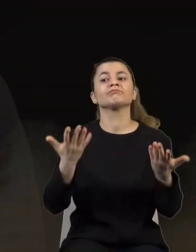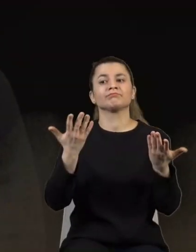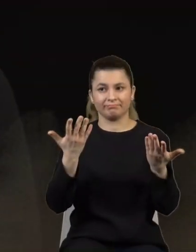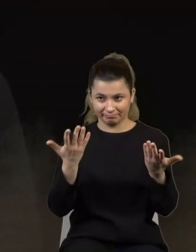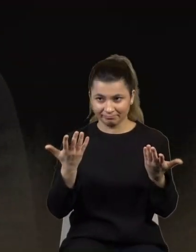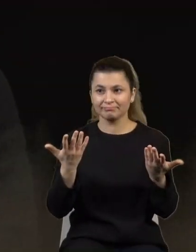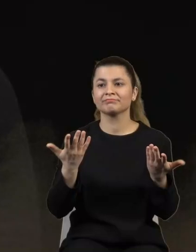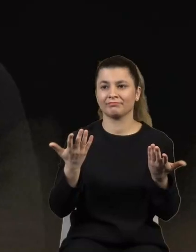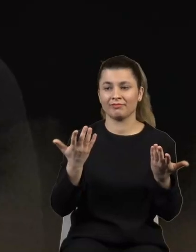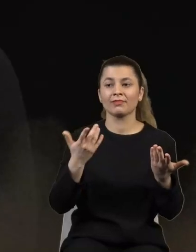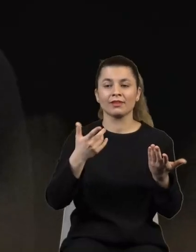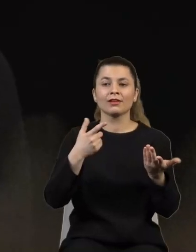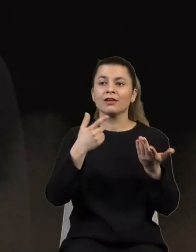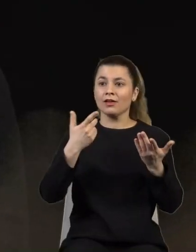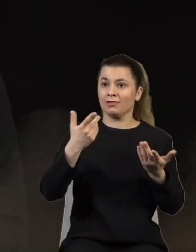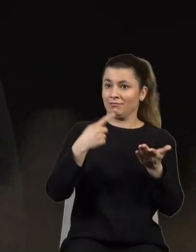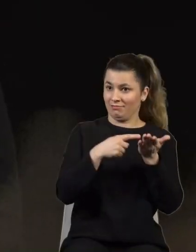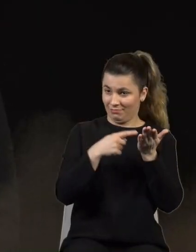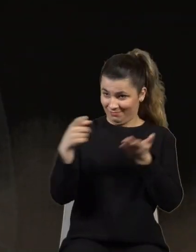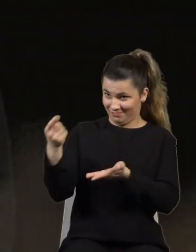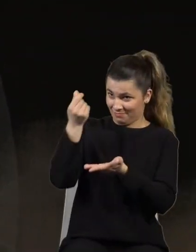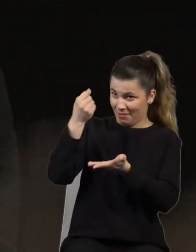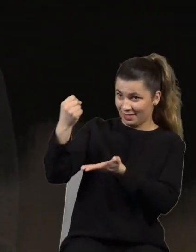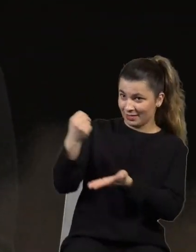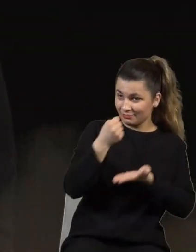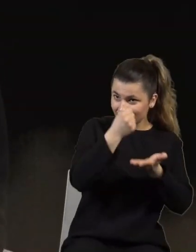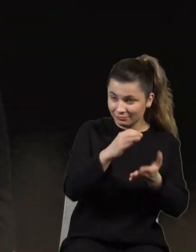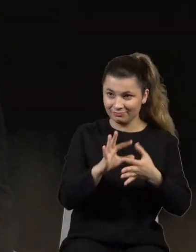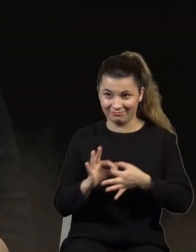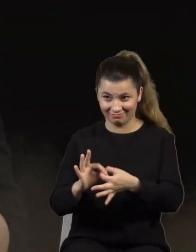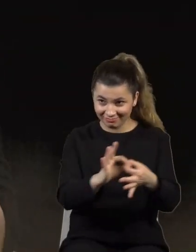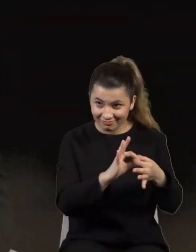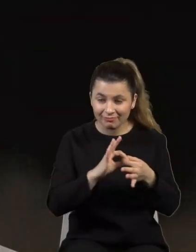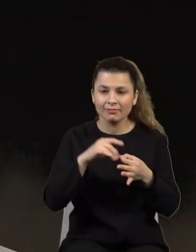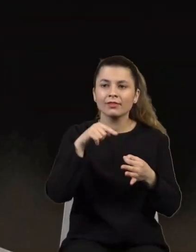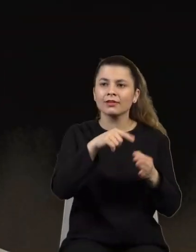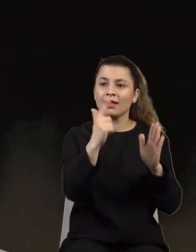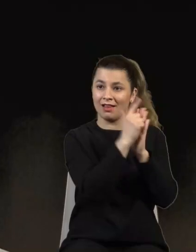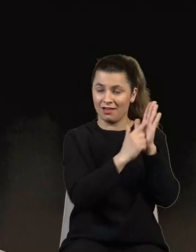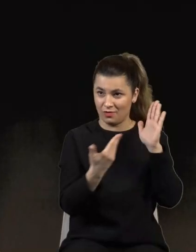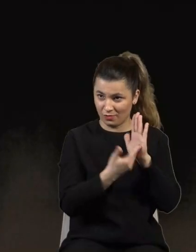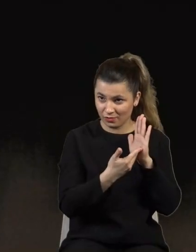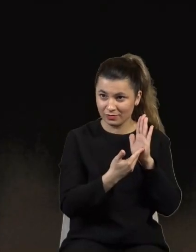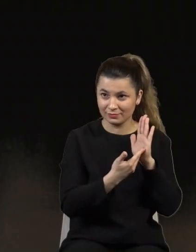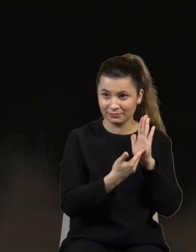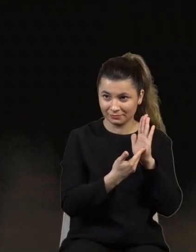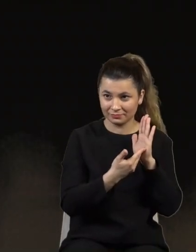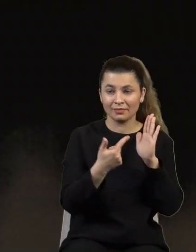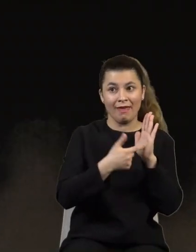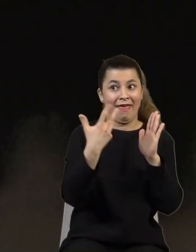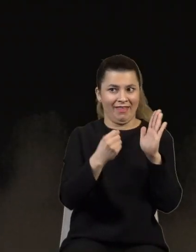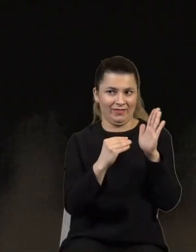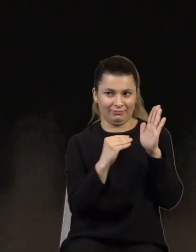about redistribution, and I think that's what cohesion is really all about. So in that sense, it's already different from many of the other